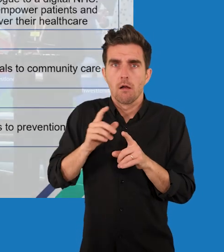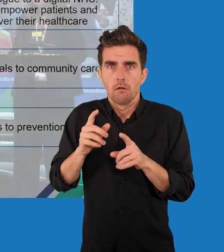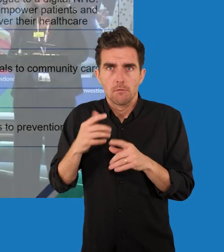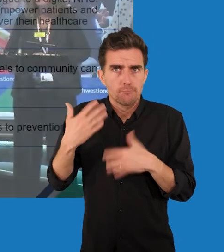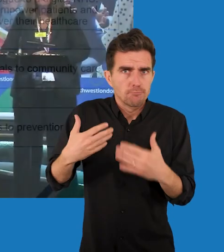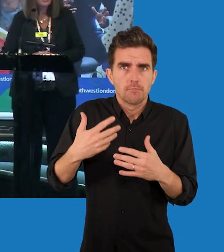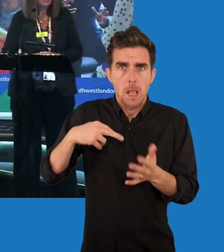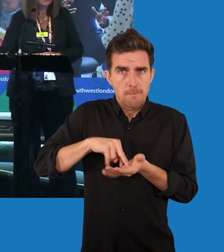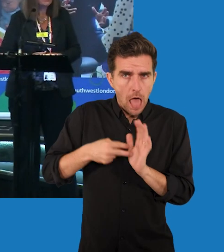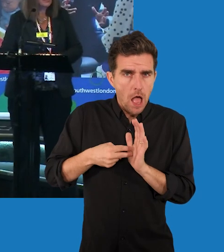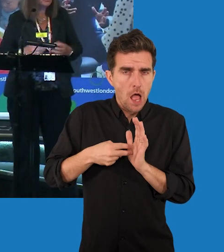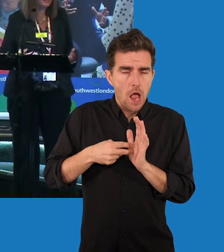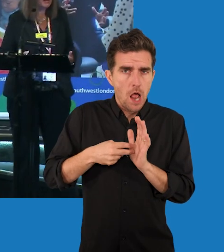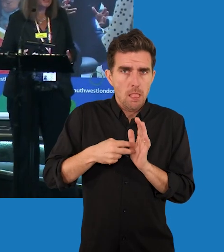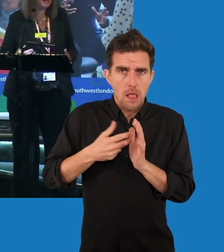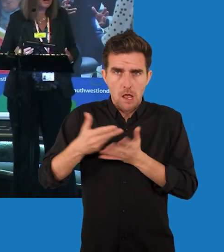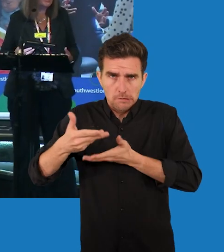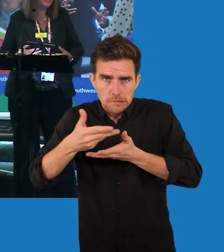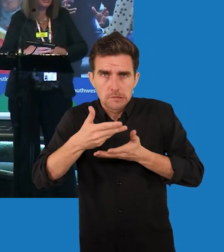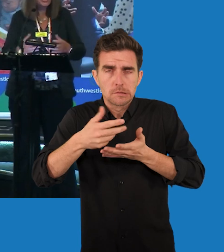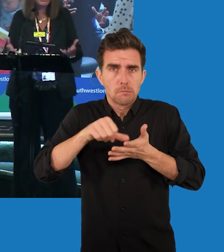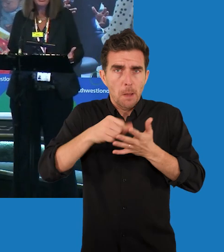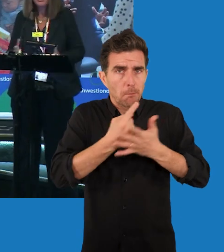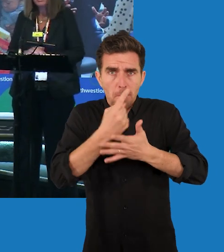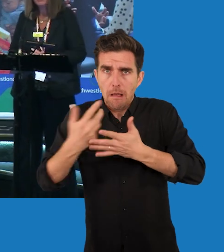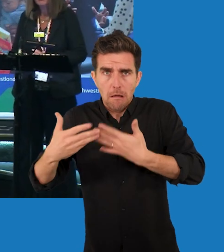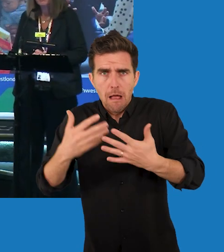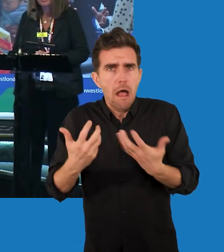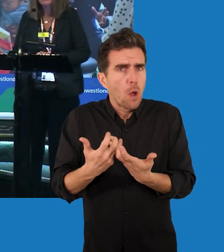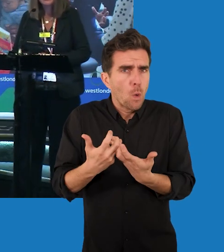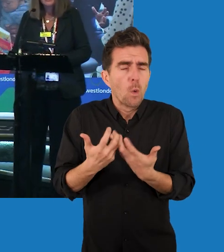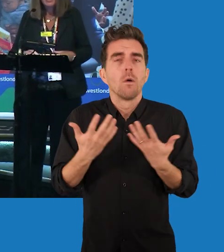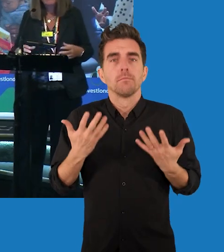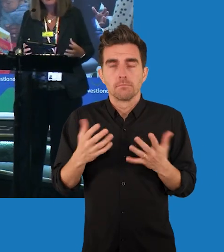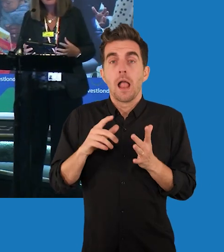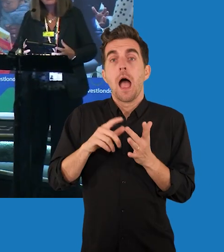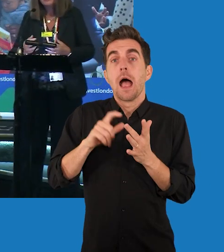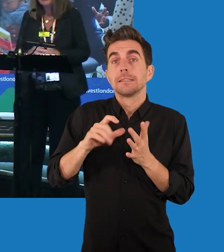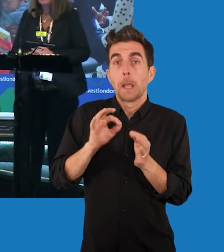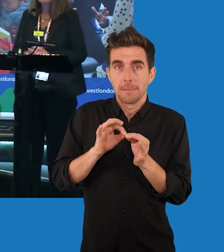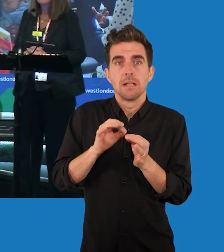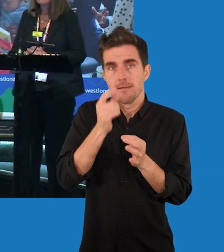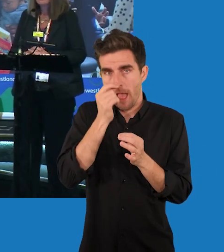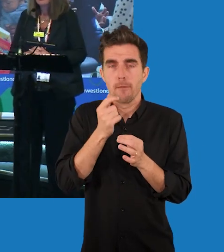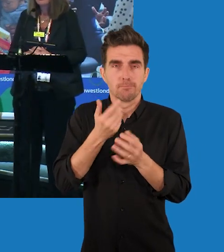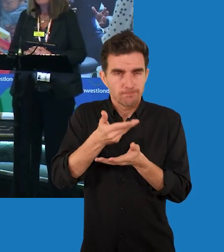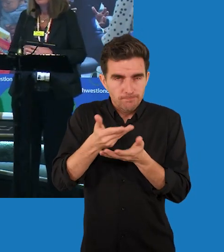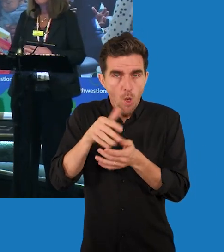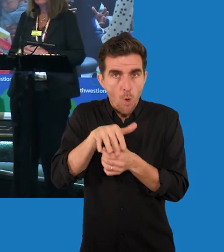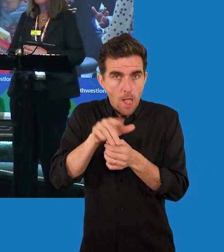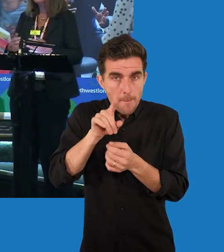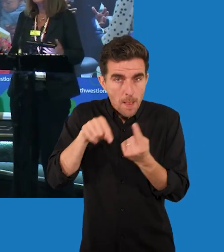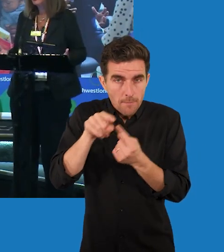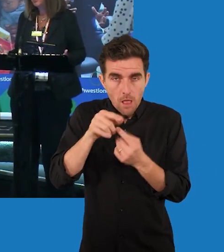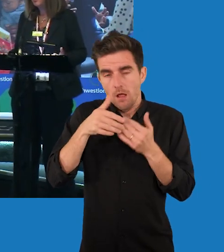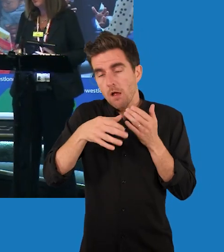currently nationally around developing that plan to deal with those problems. And we are expecting as an ICB to be able to